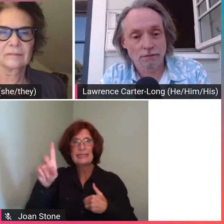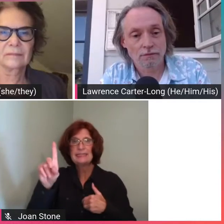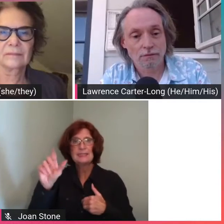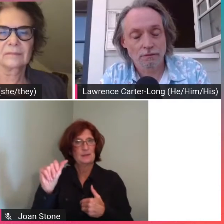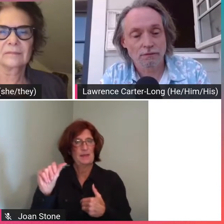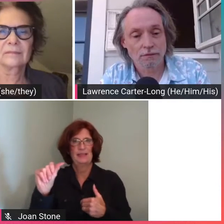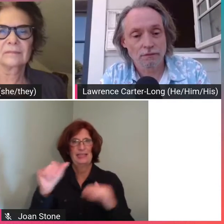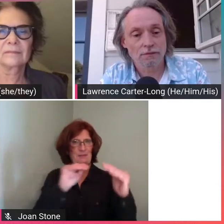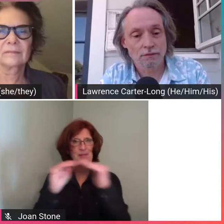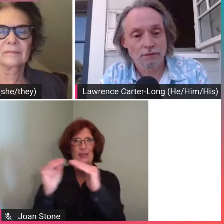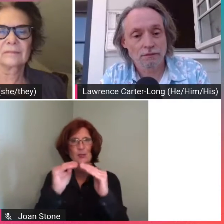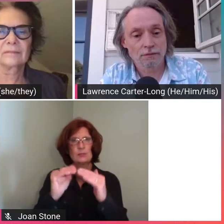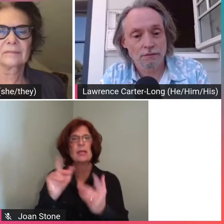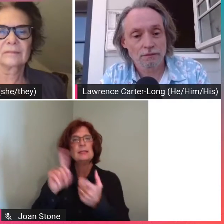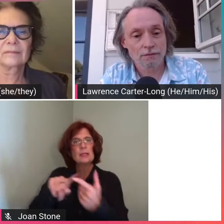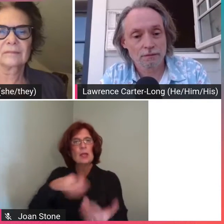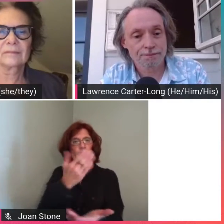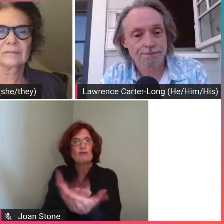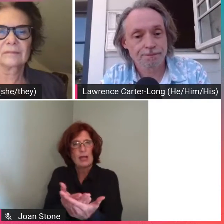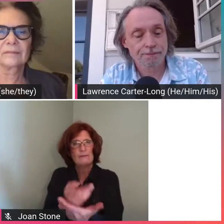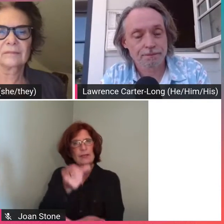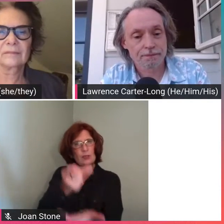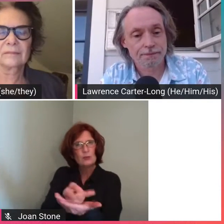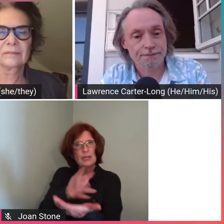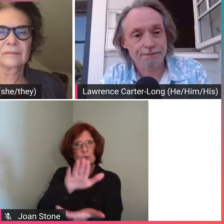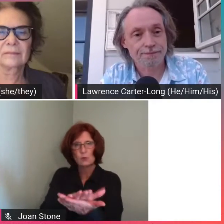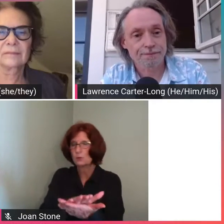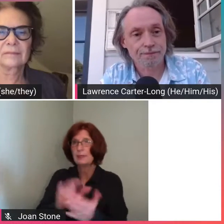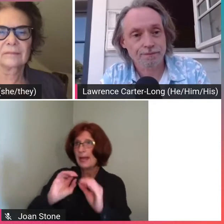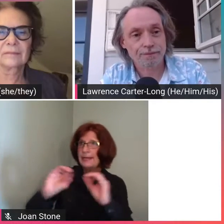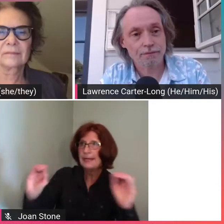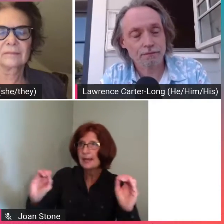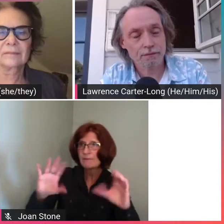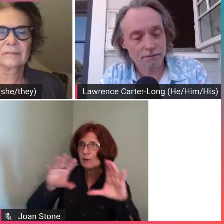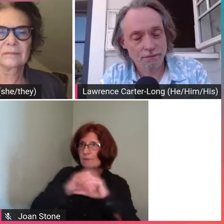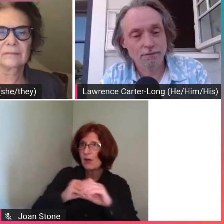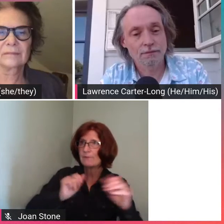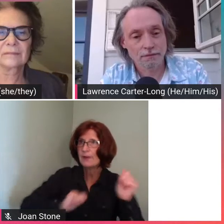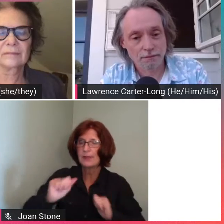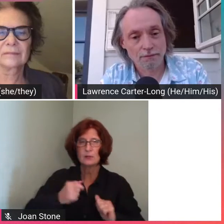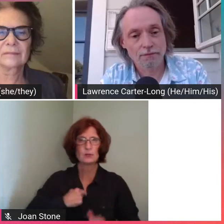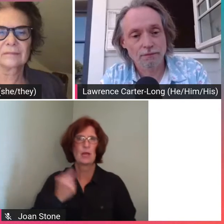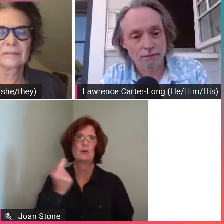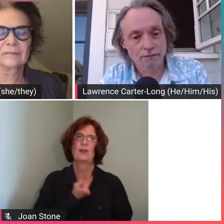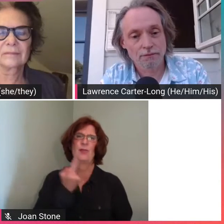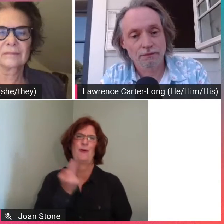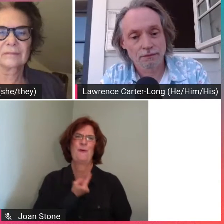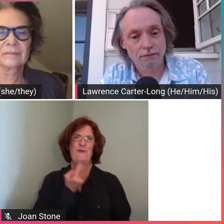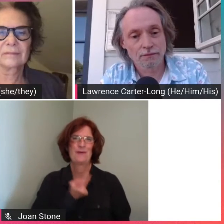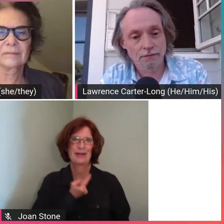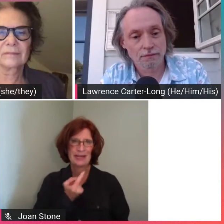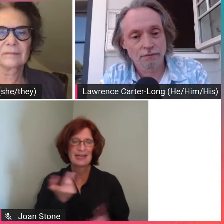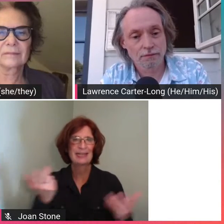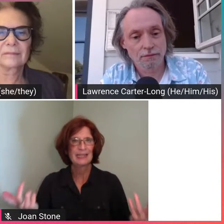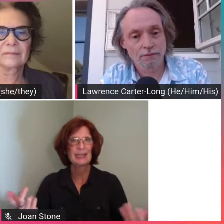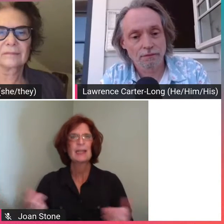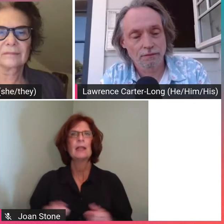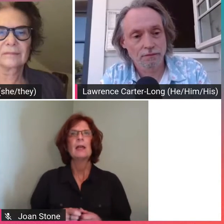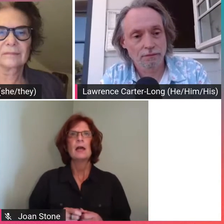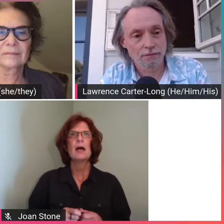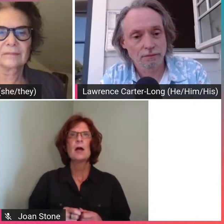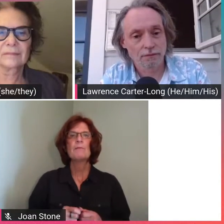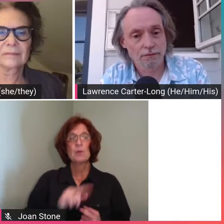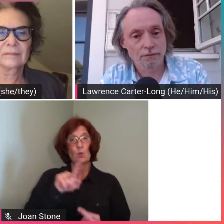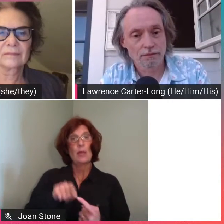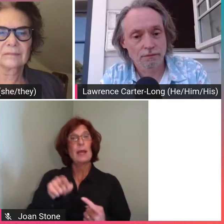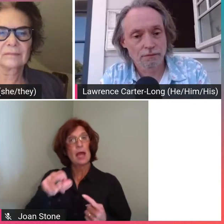graduate school, and none of them were in theater, so I was an only for the longest time. And when I